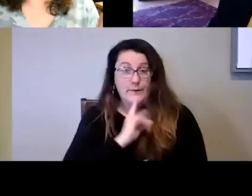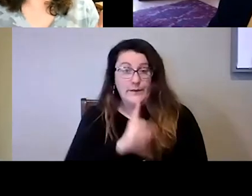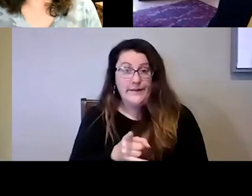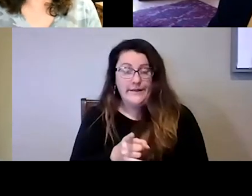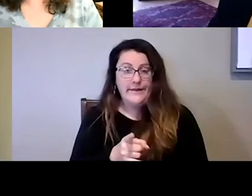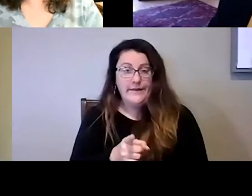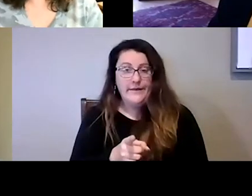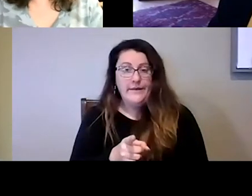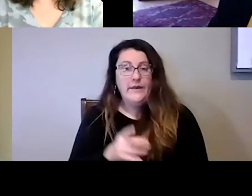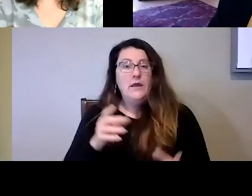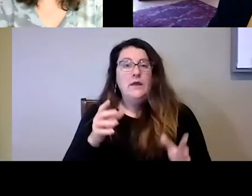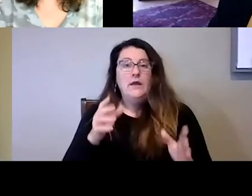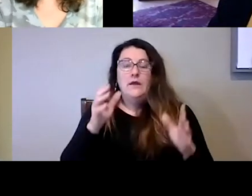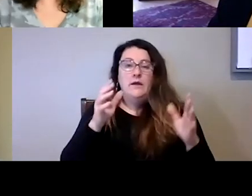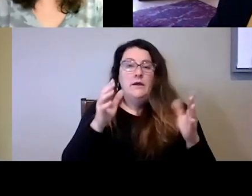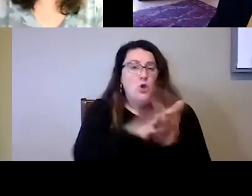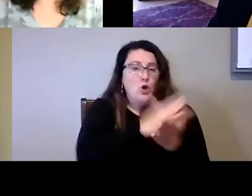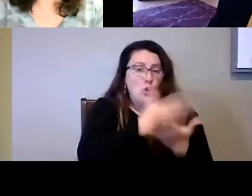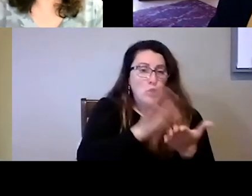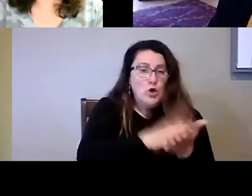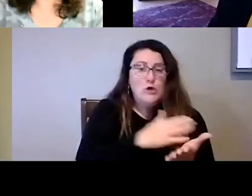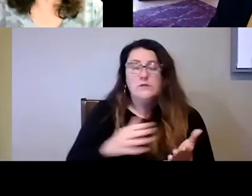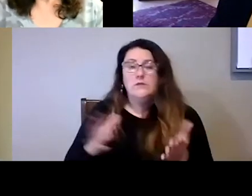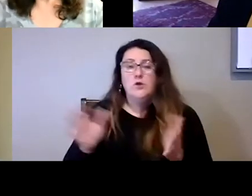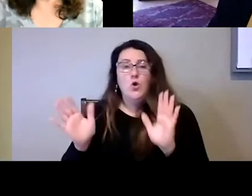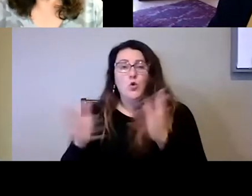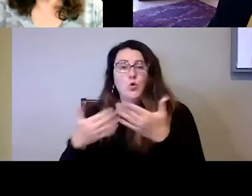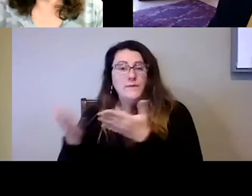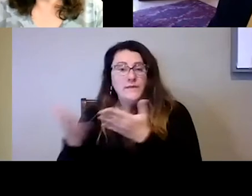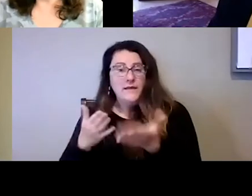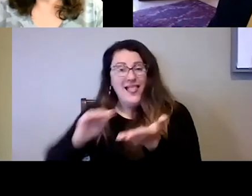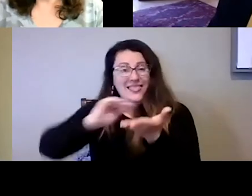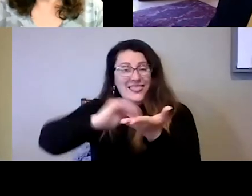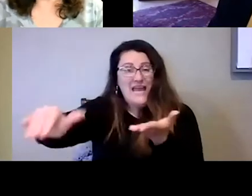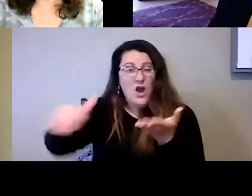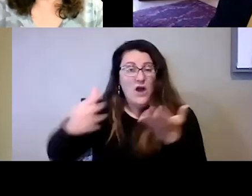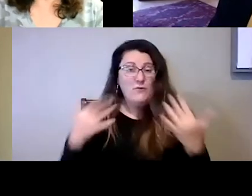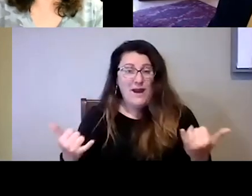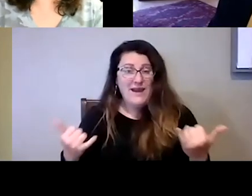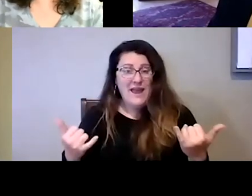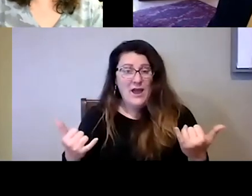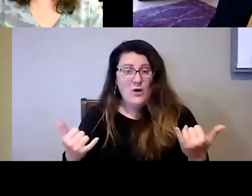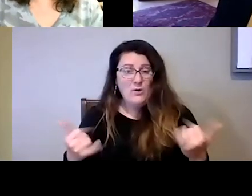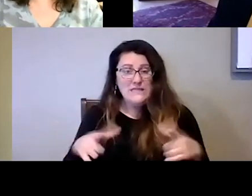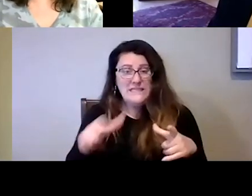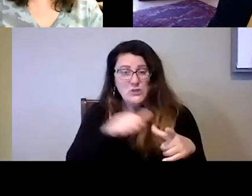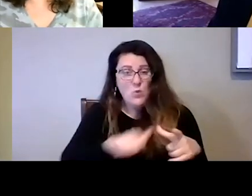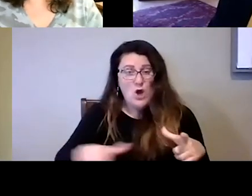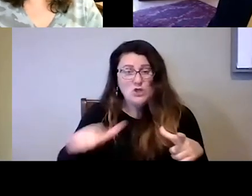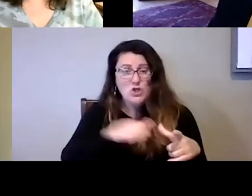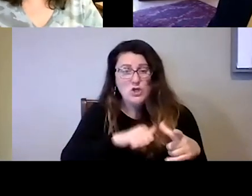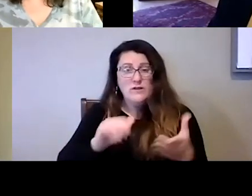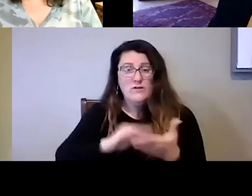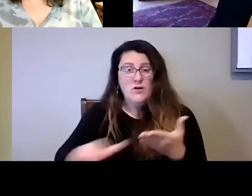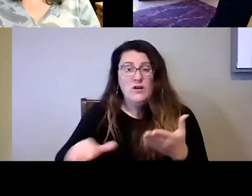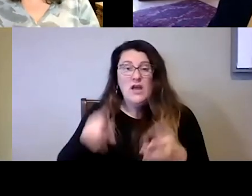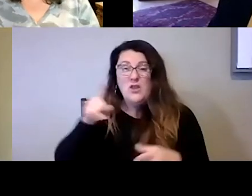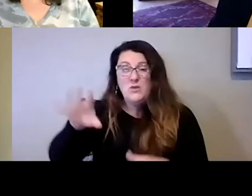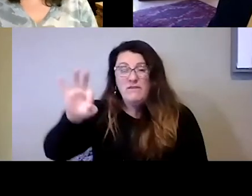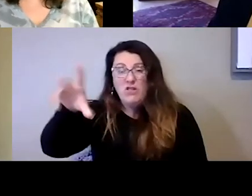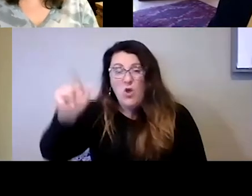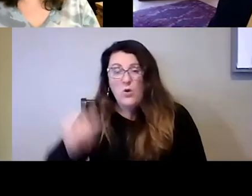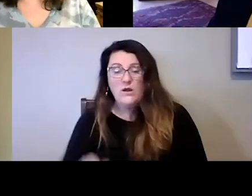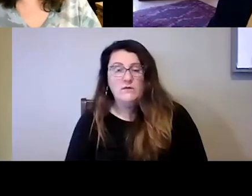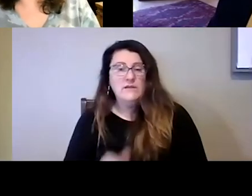room attendants, dishwashers, that are laid off right now. But they hit the streets of Florida. They hit the streets